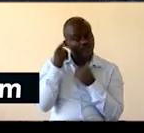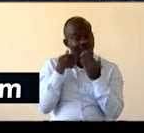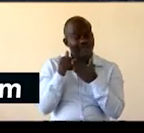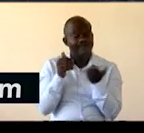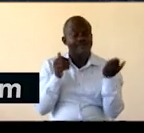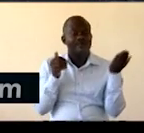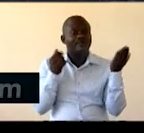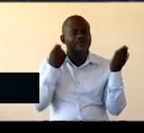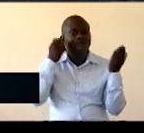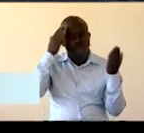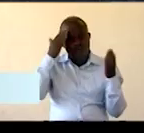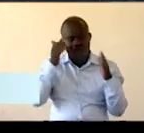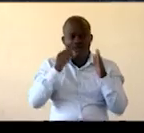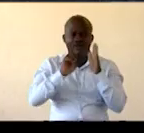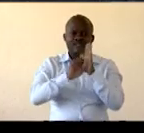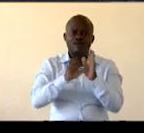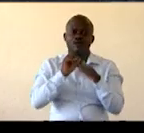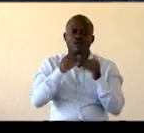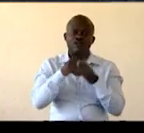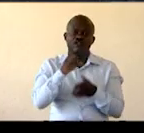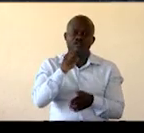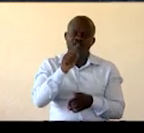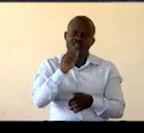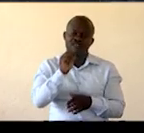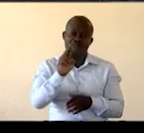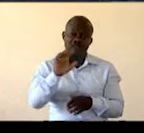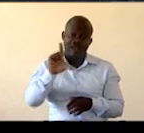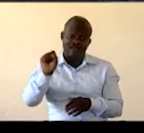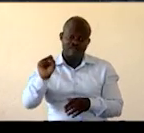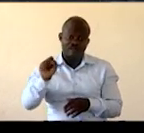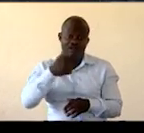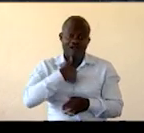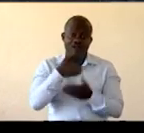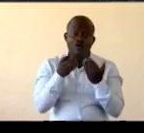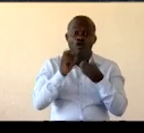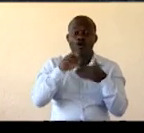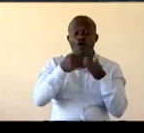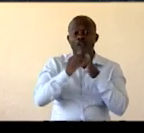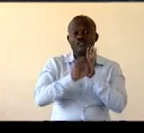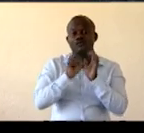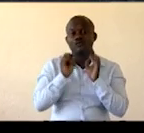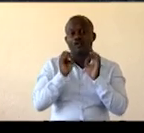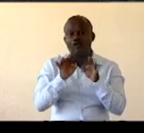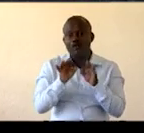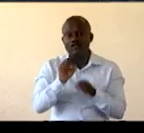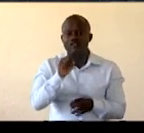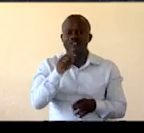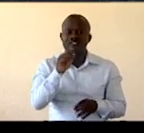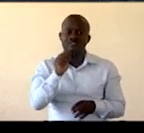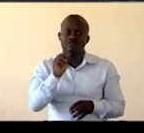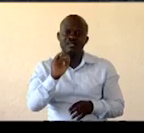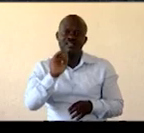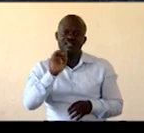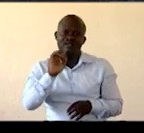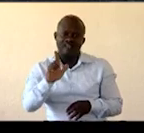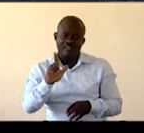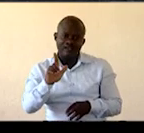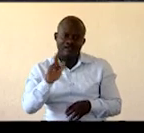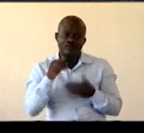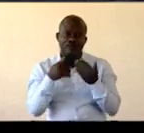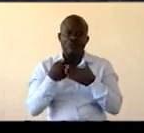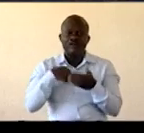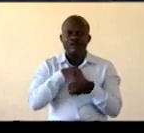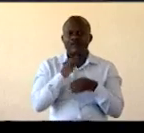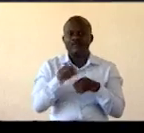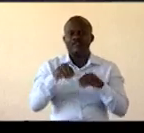know examples of stimulus or examples of stimuli? We can give